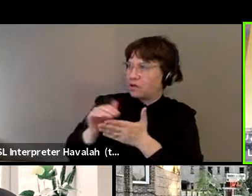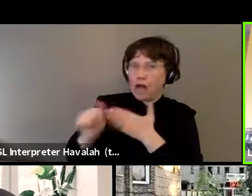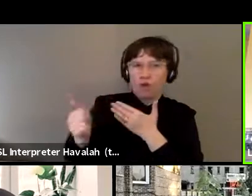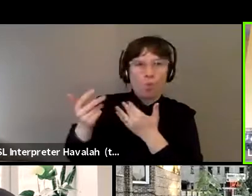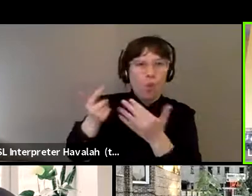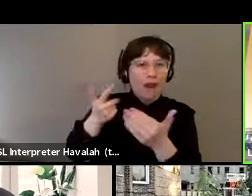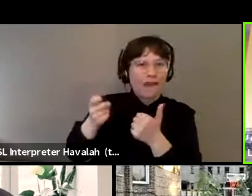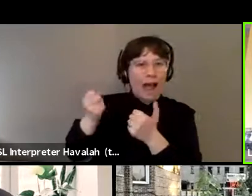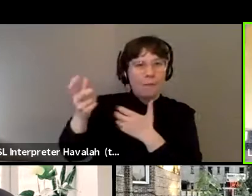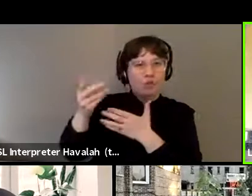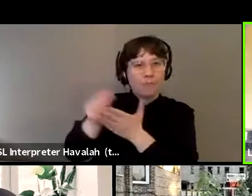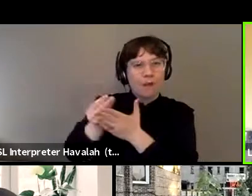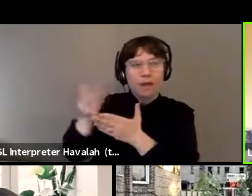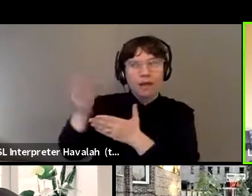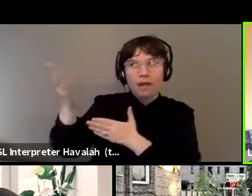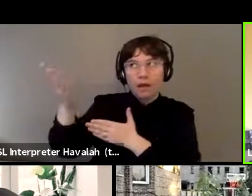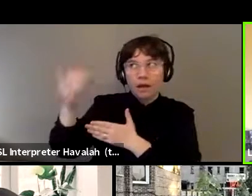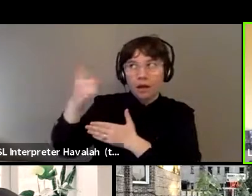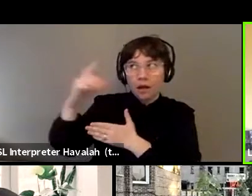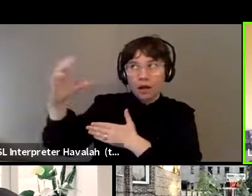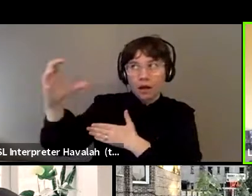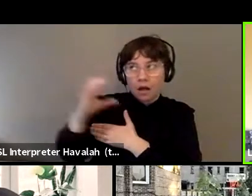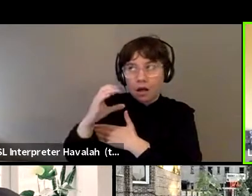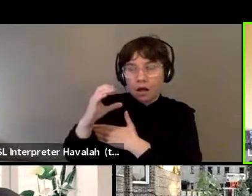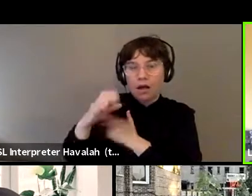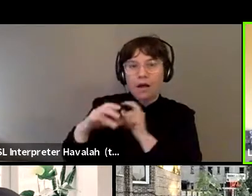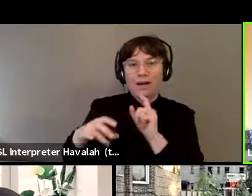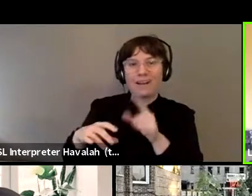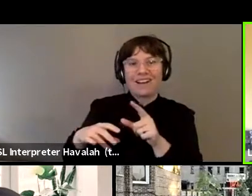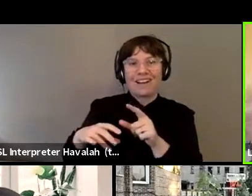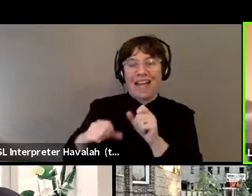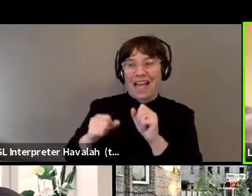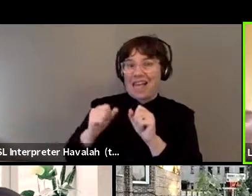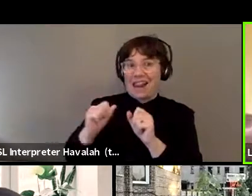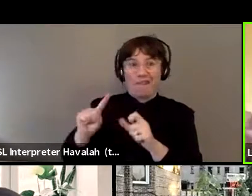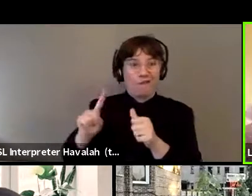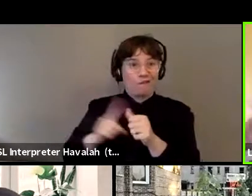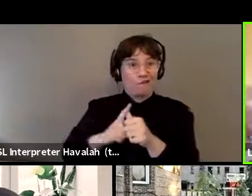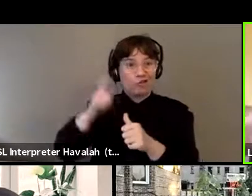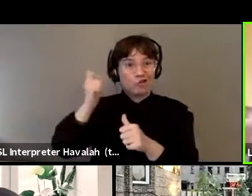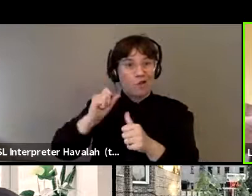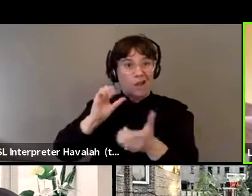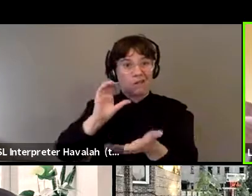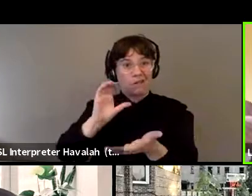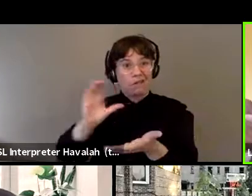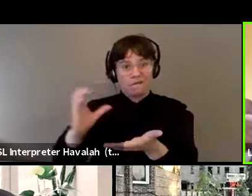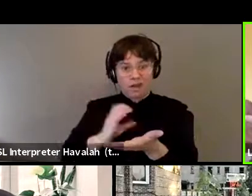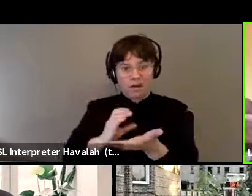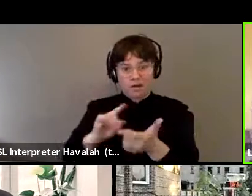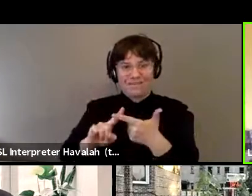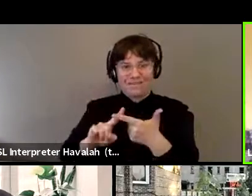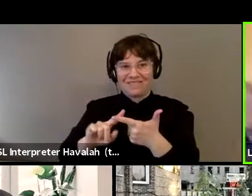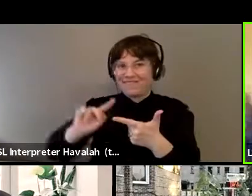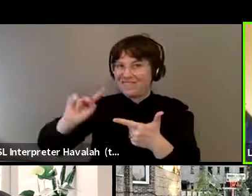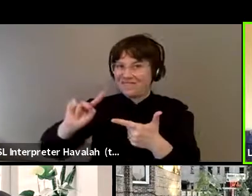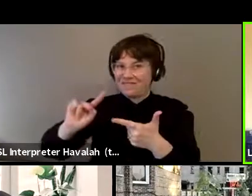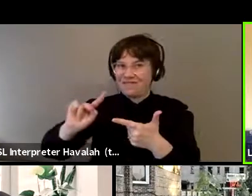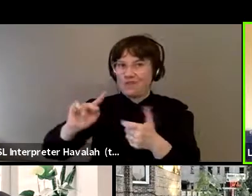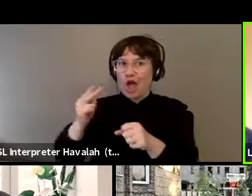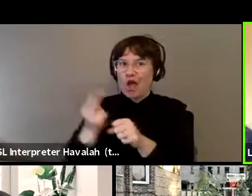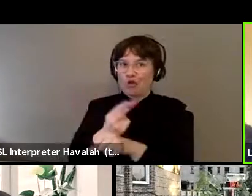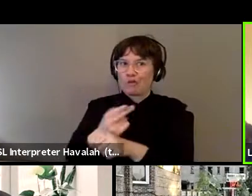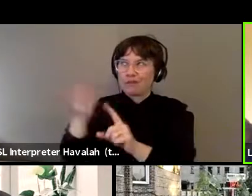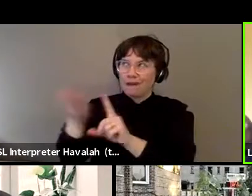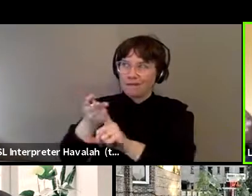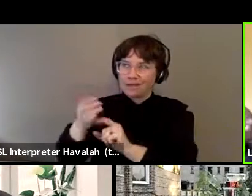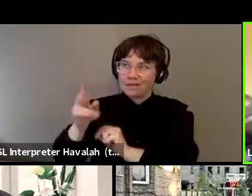And then also funding follows funding. Once you get your first funder, use that to get your next